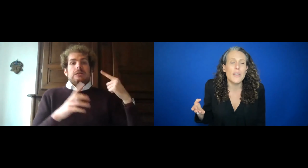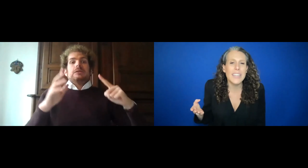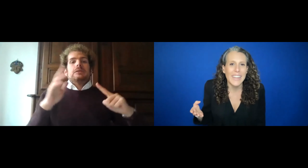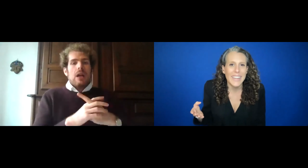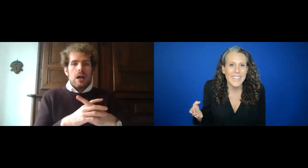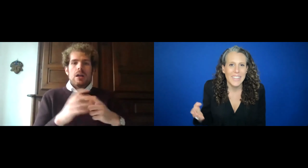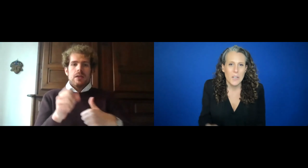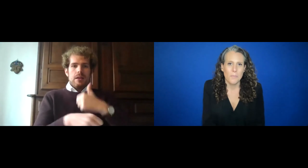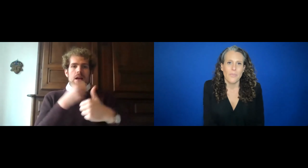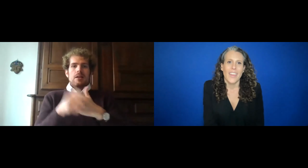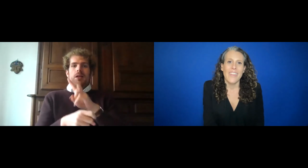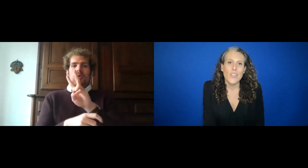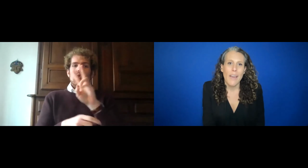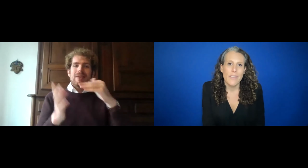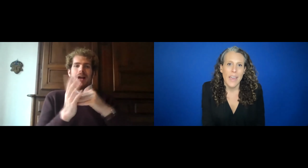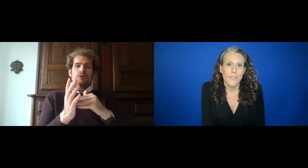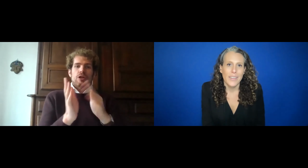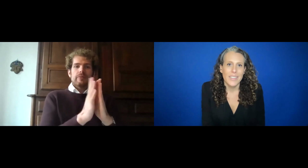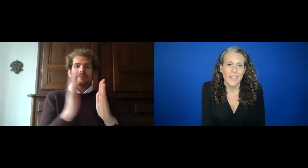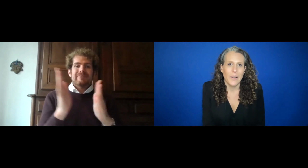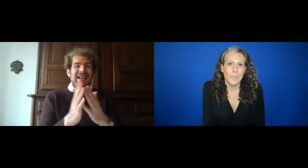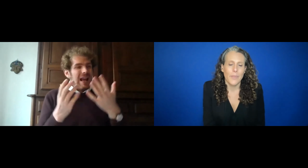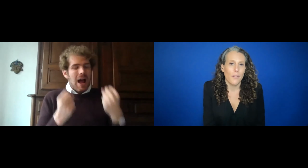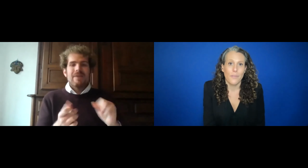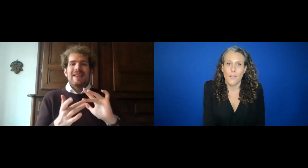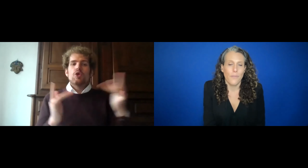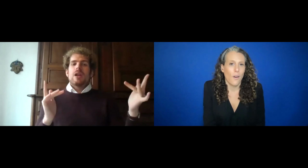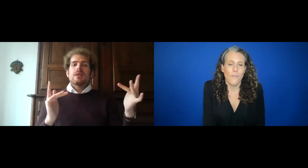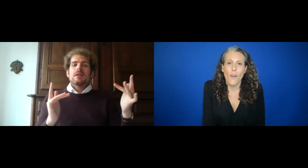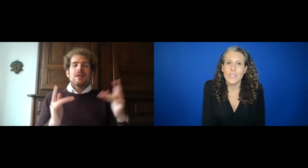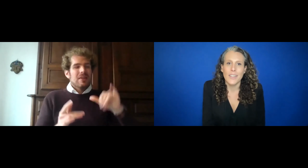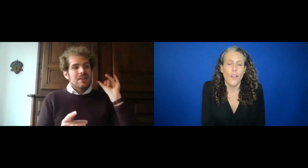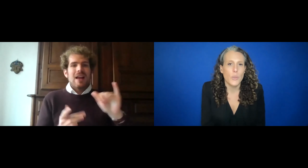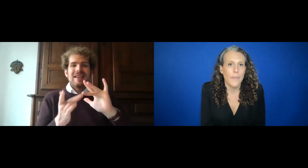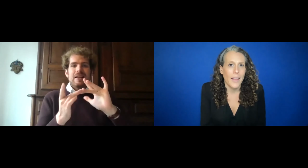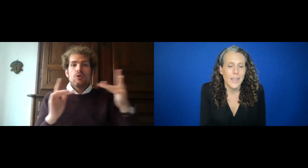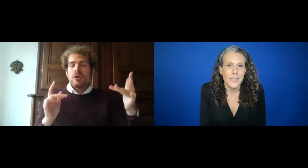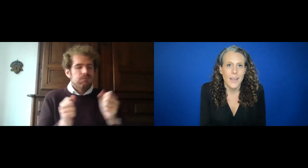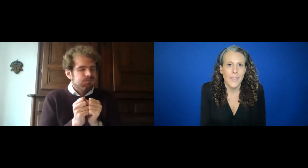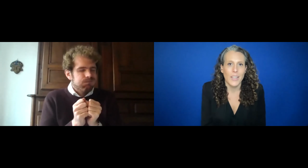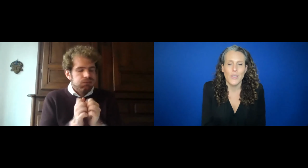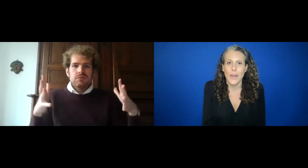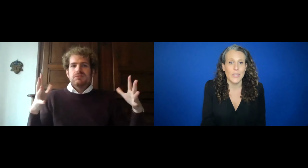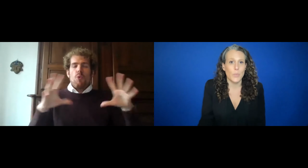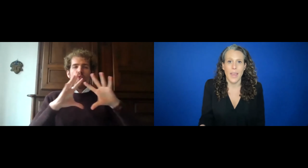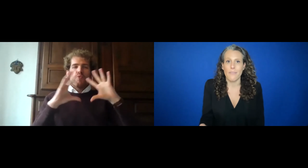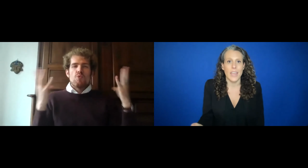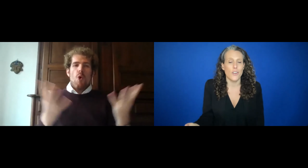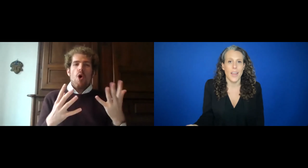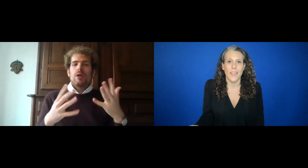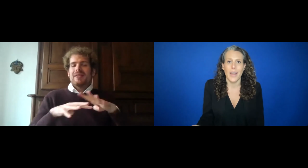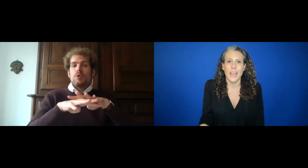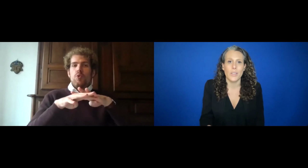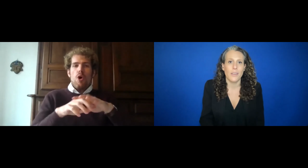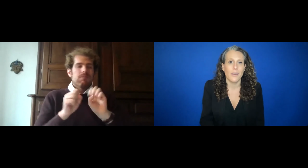of communicating. And then you have the advent of all this technology we've had since then. And then in 2000s, we have the